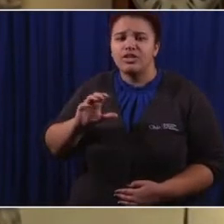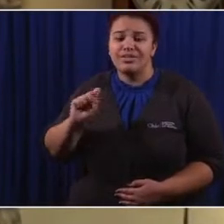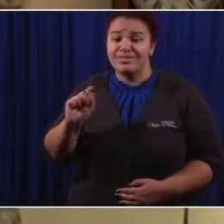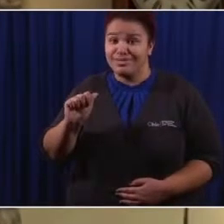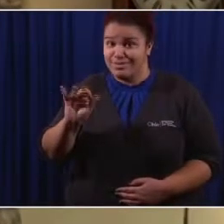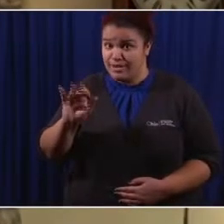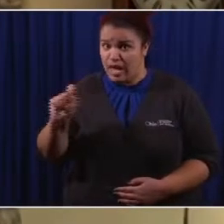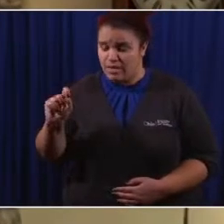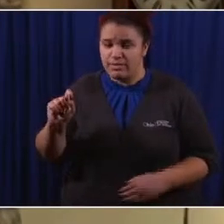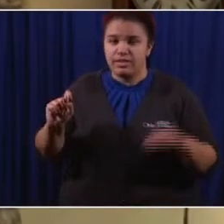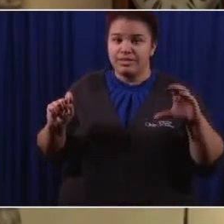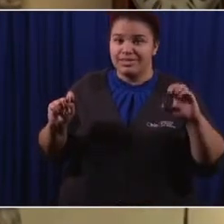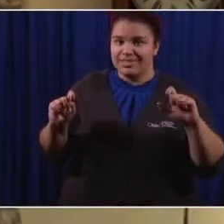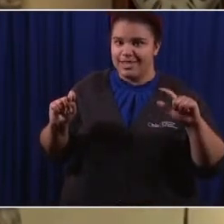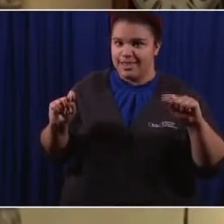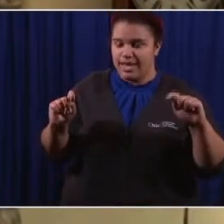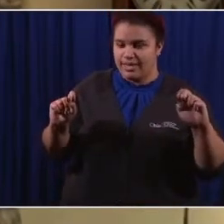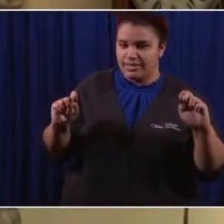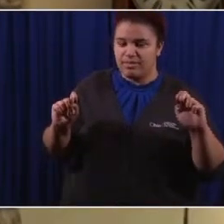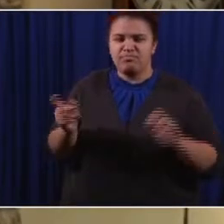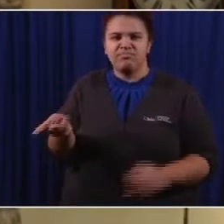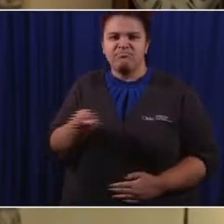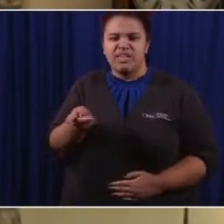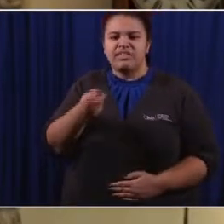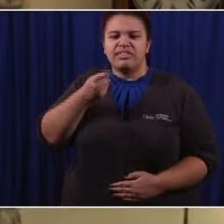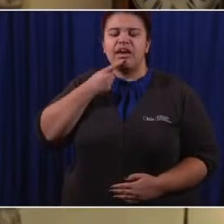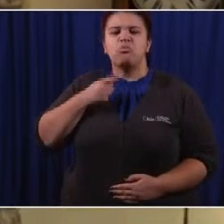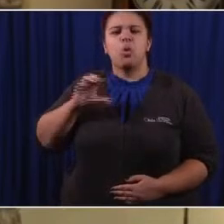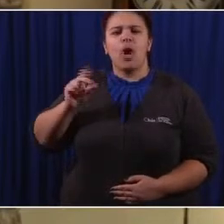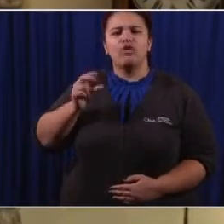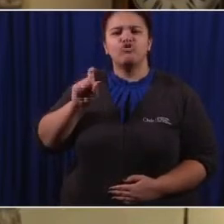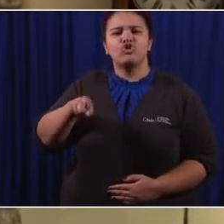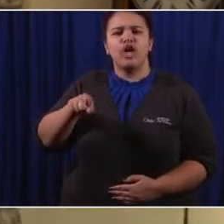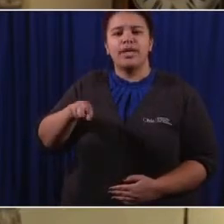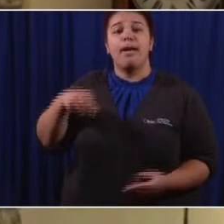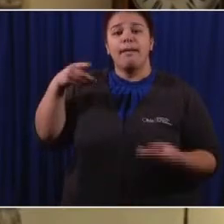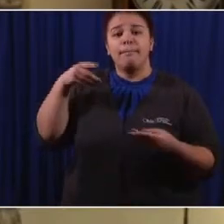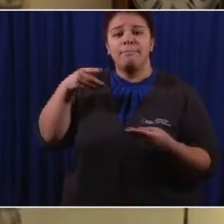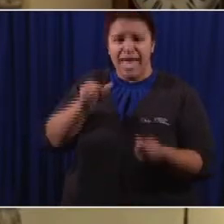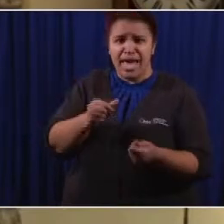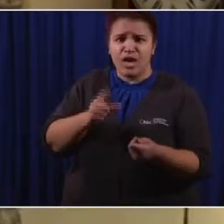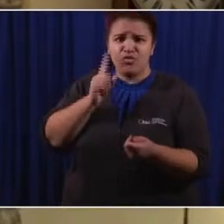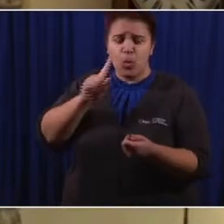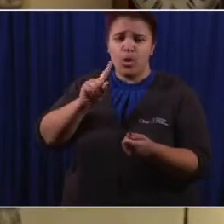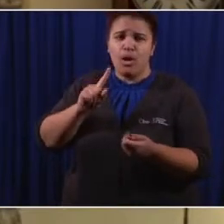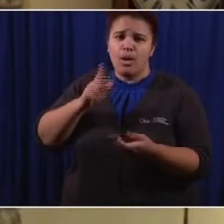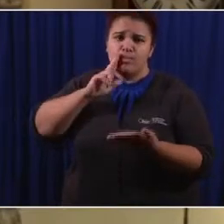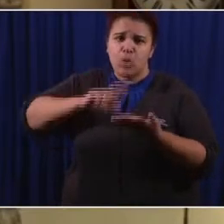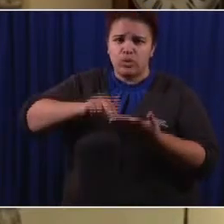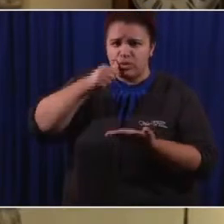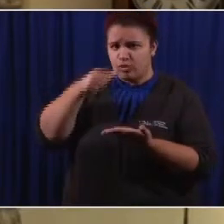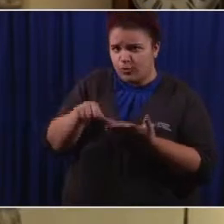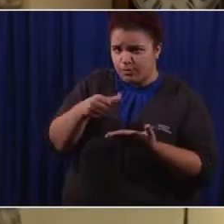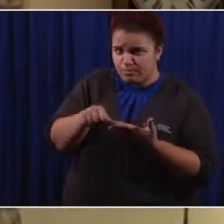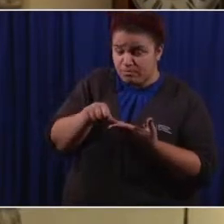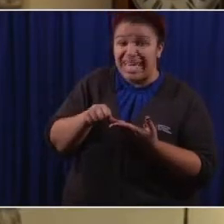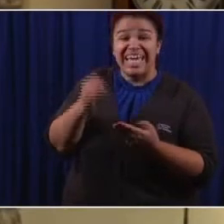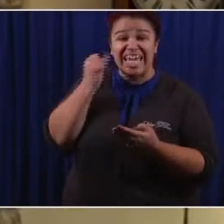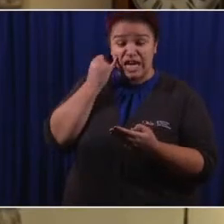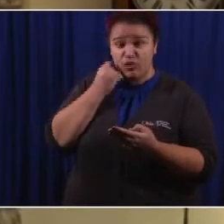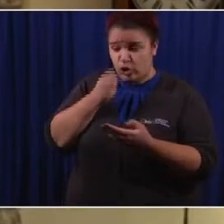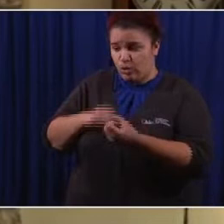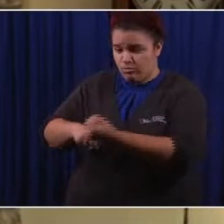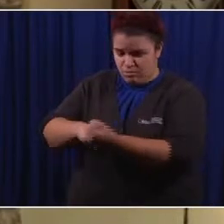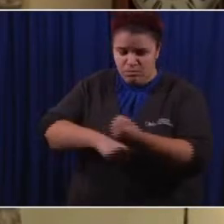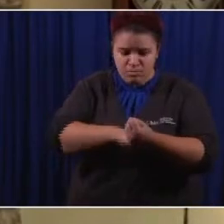should prepay postage on absentee ballots? And if you do agree, what do you make of the controlling board's decision not to